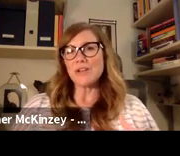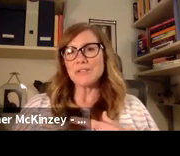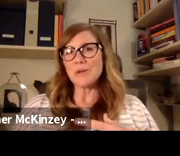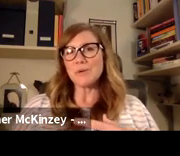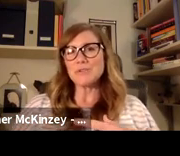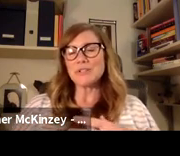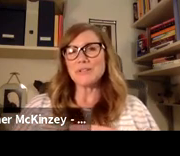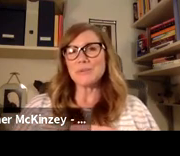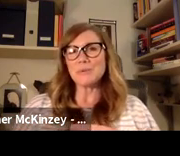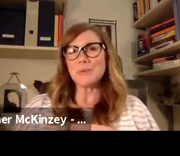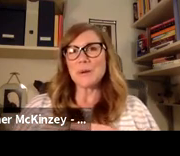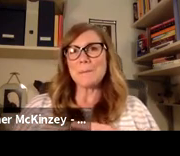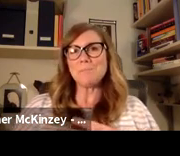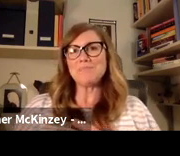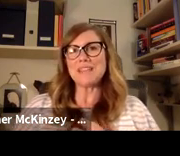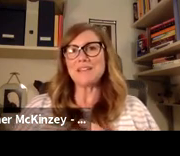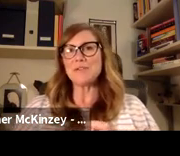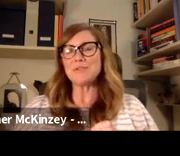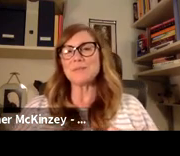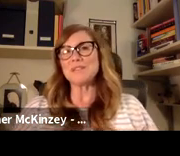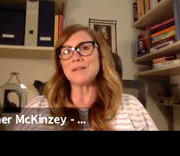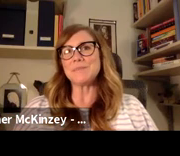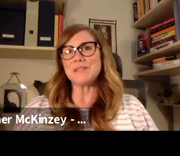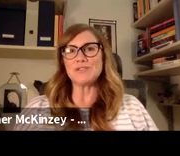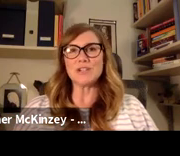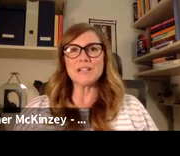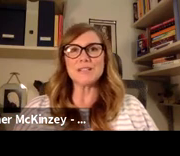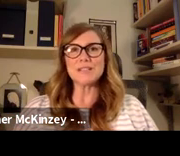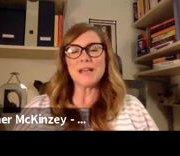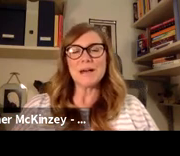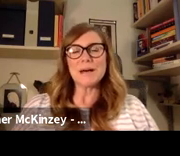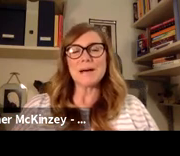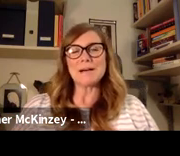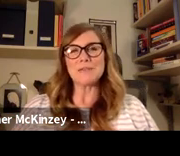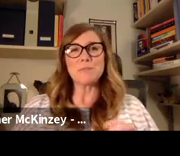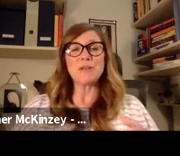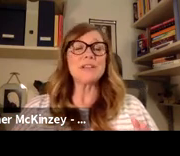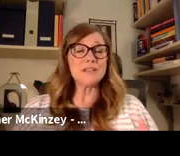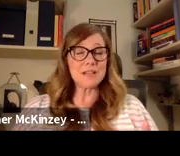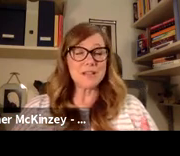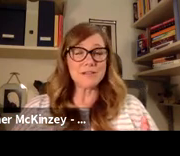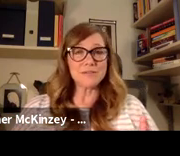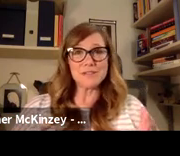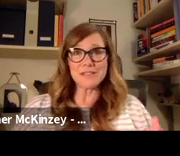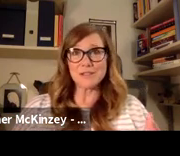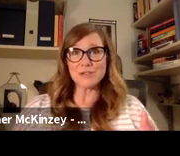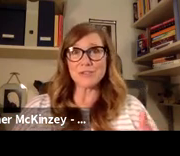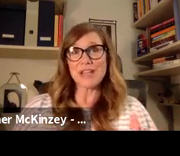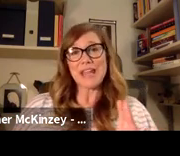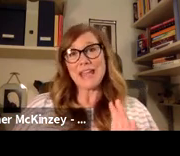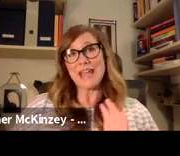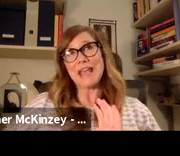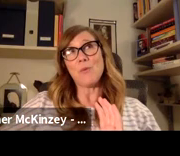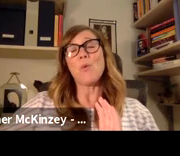and also to give you some tips and tricks for building executive